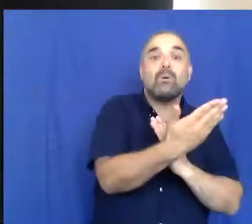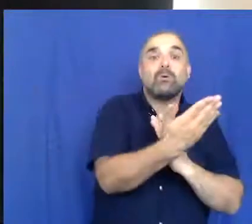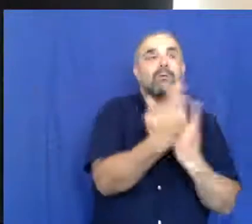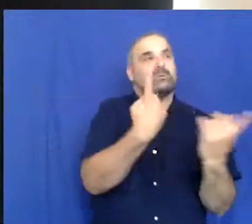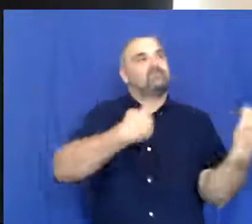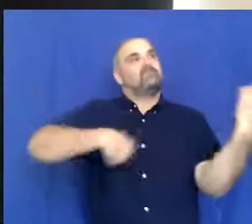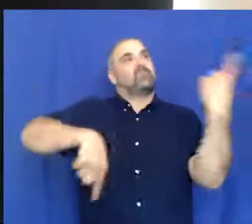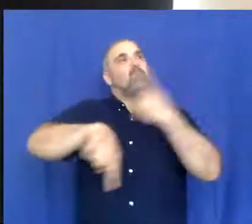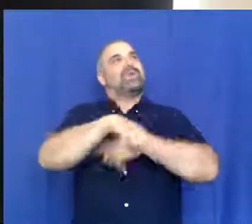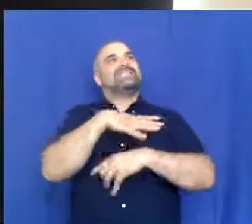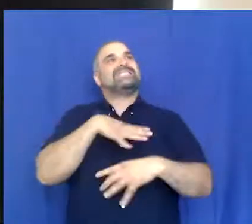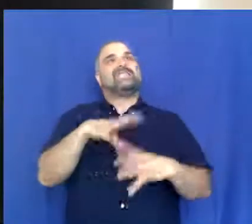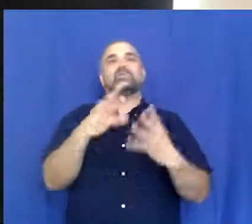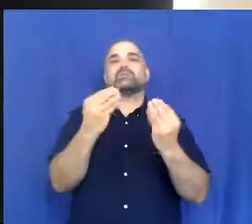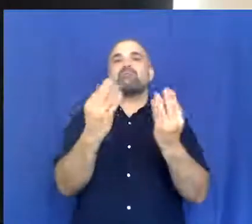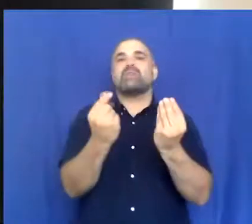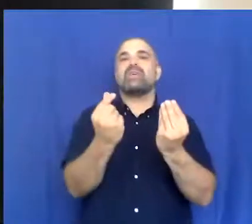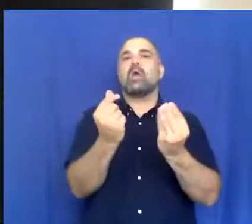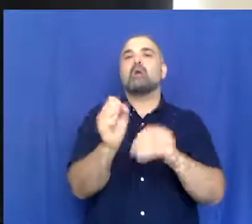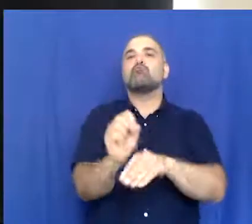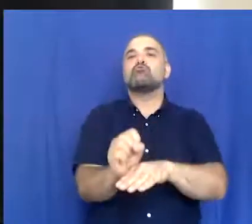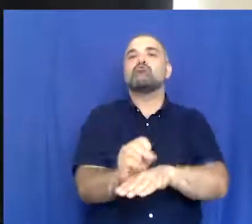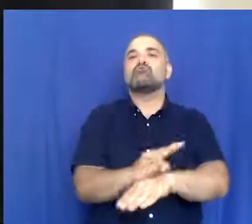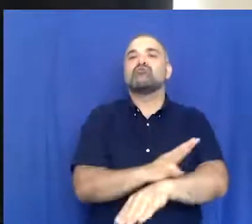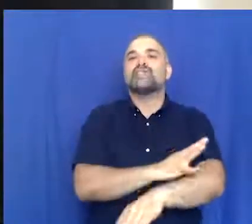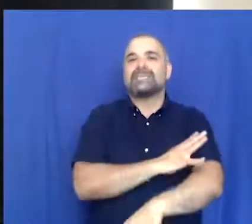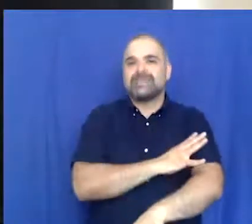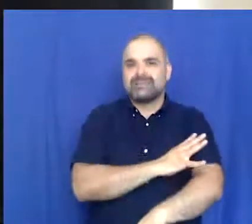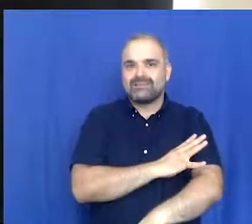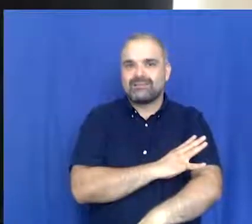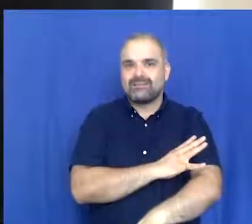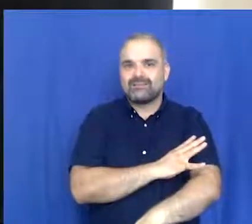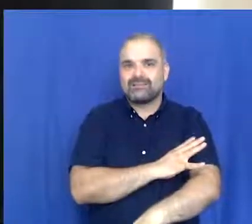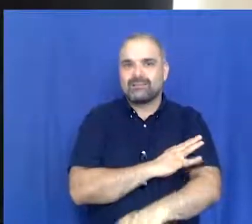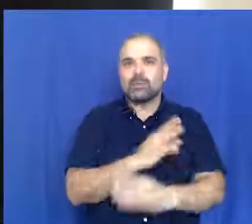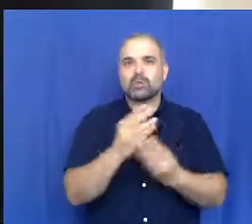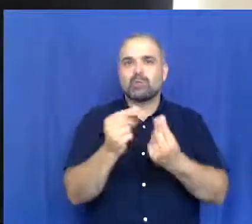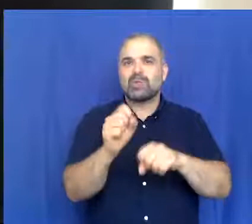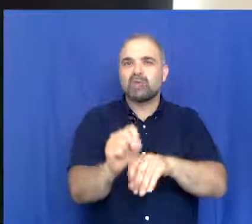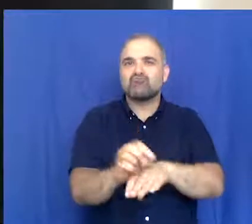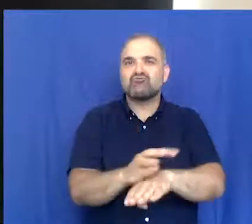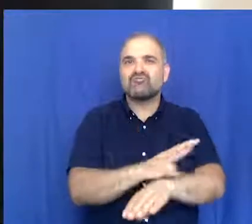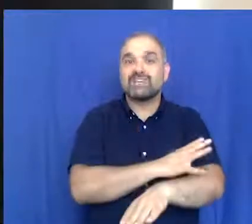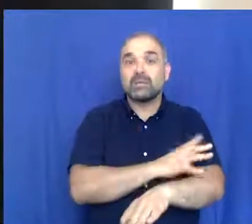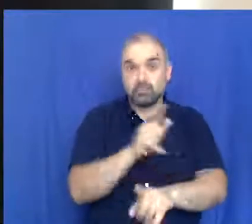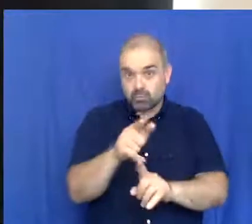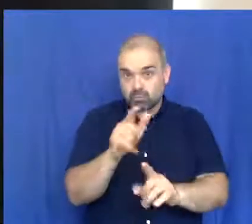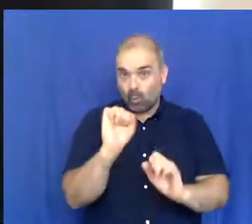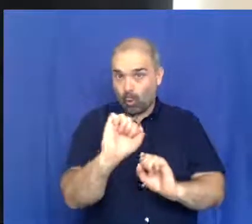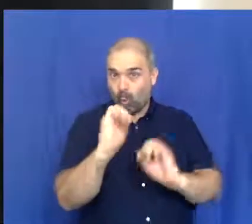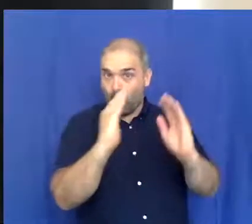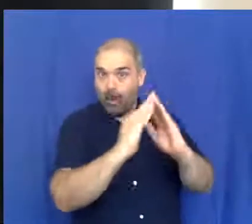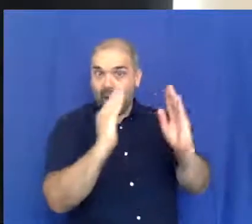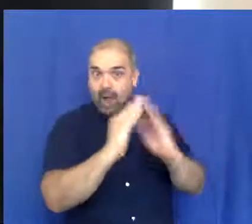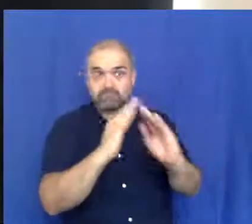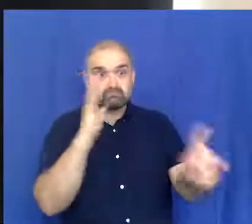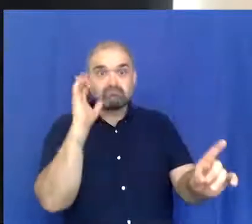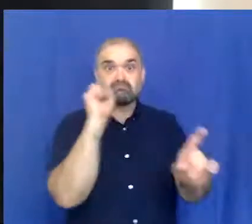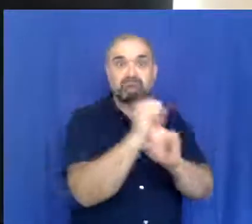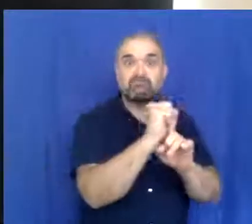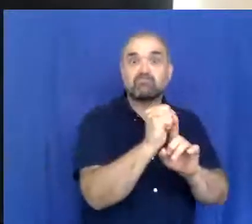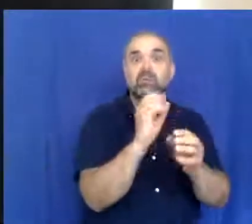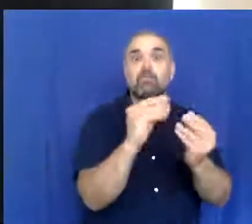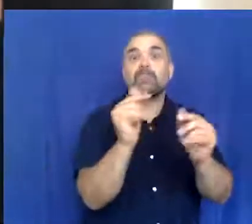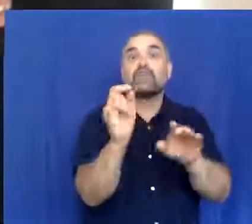big day out? We need something green. Something green. Can you find something in your house that's